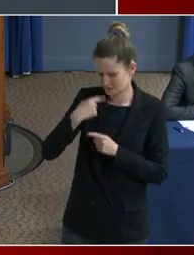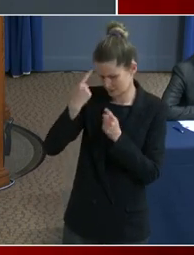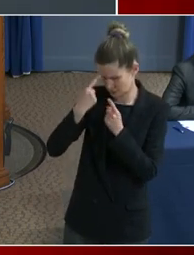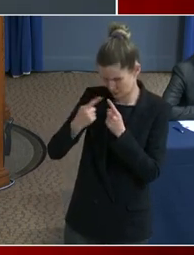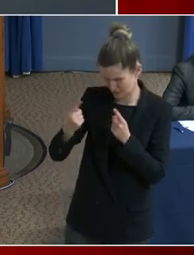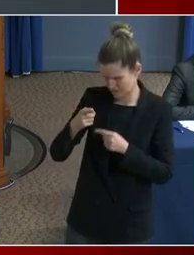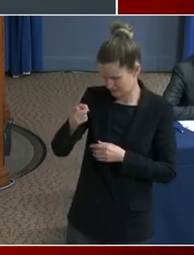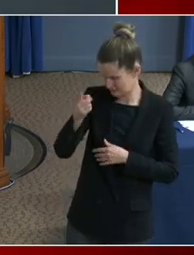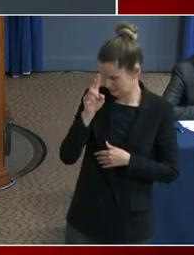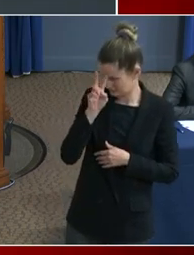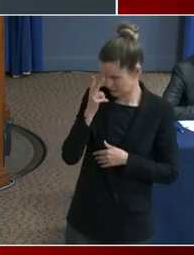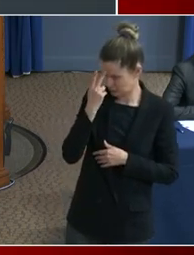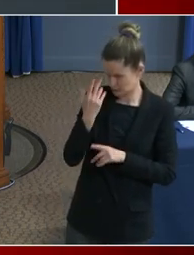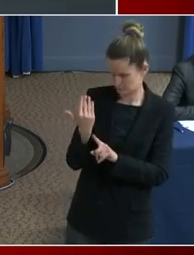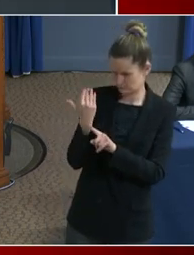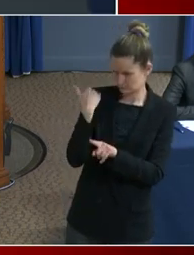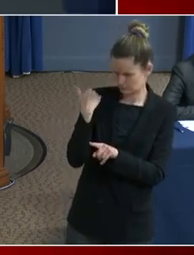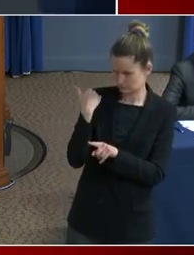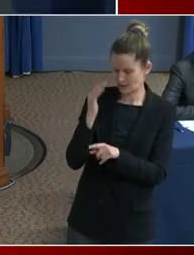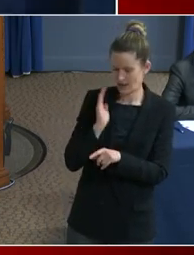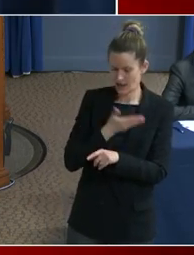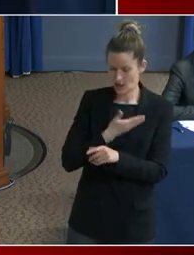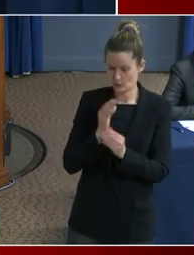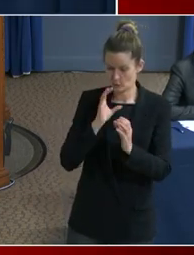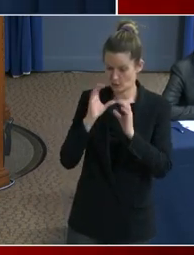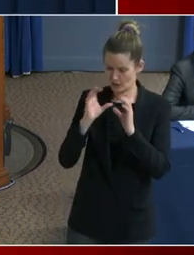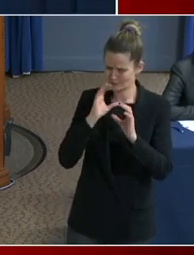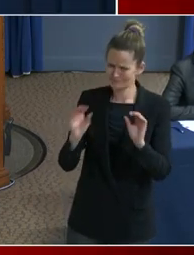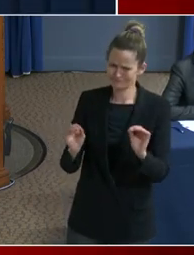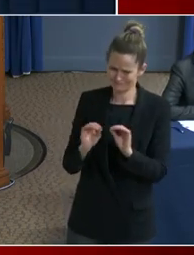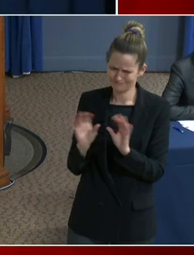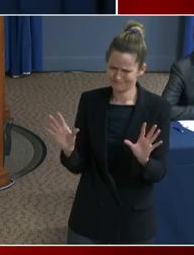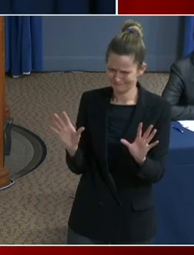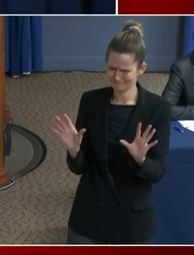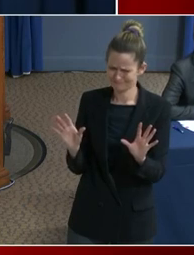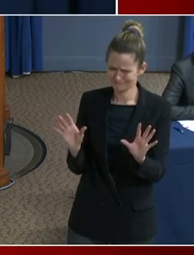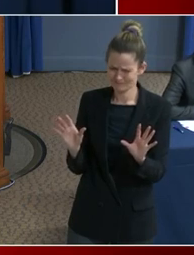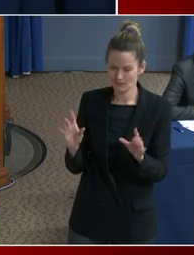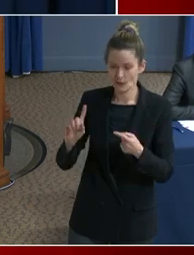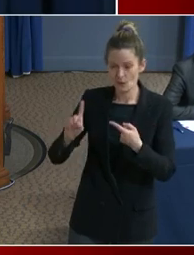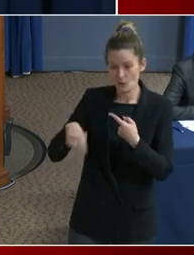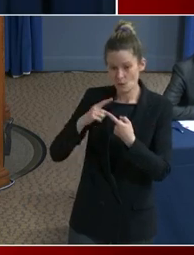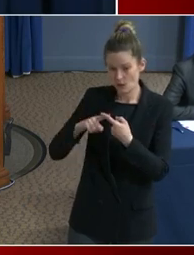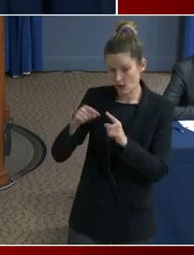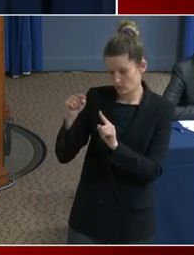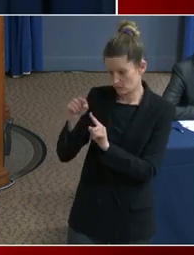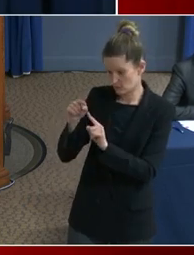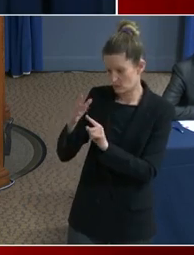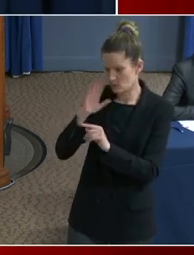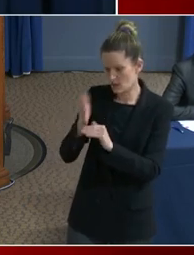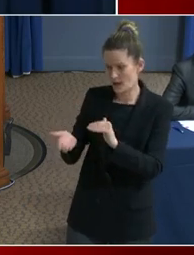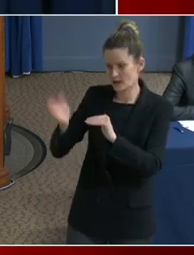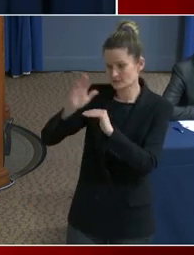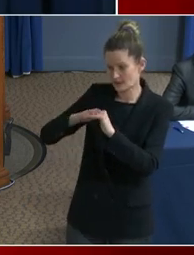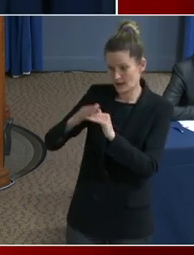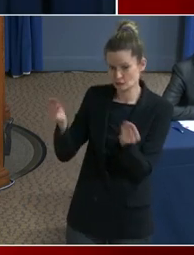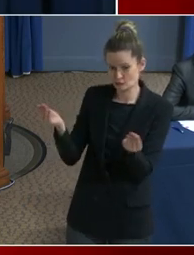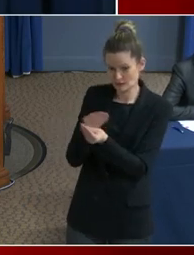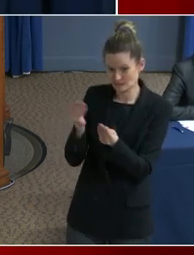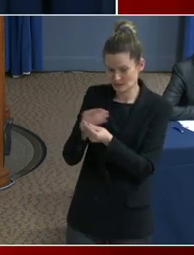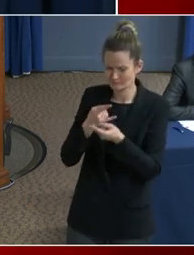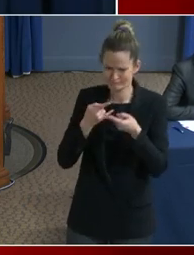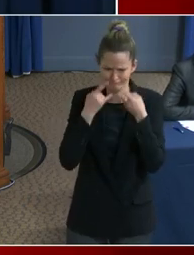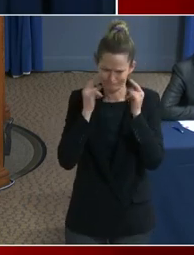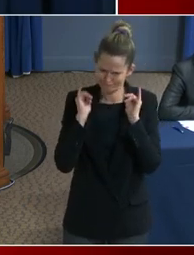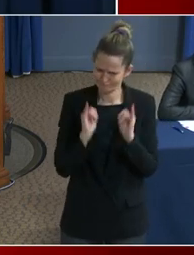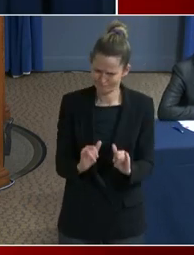our communication was very clear that while we're in high and substantial, that people should wear a mask. I think